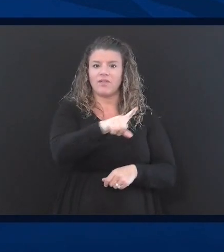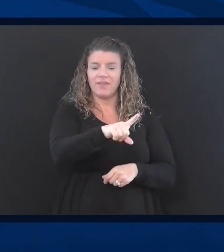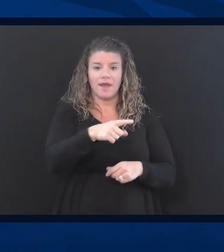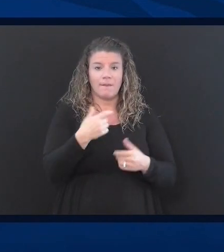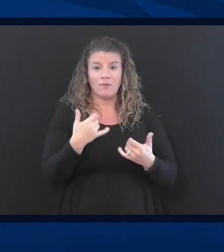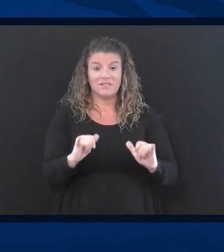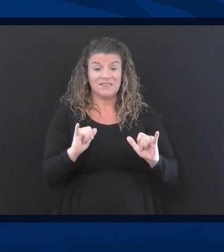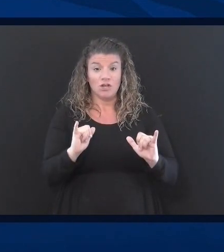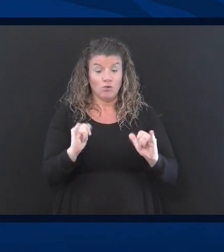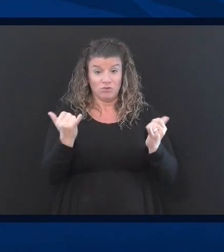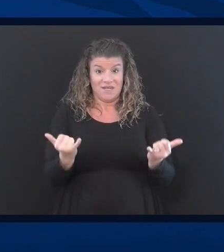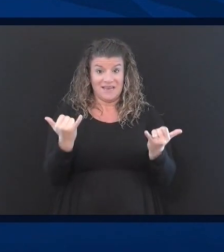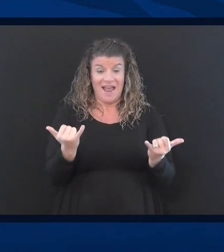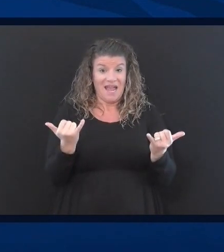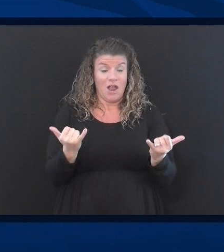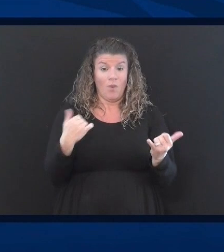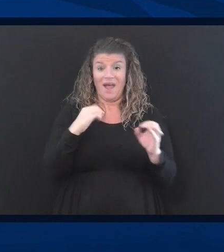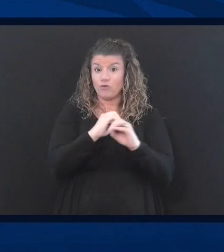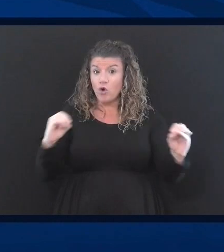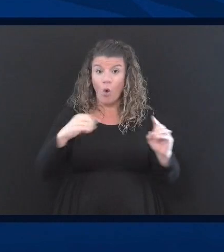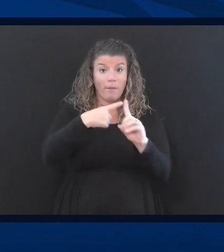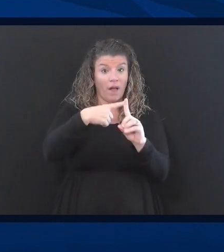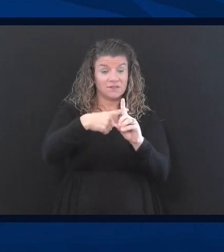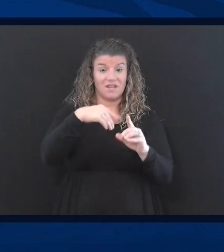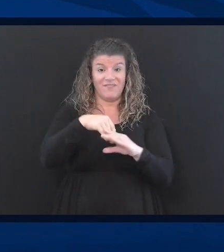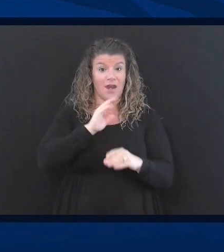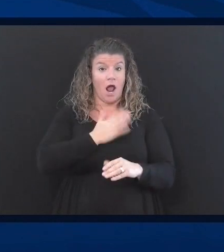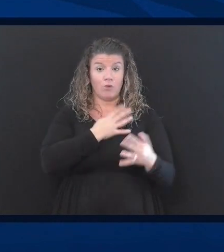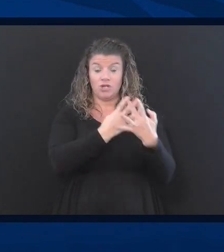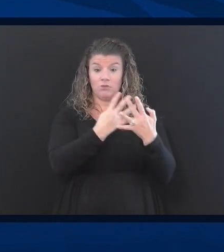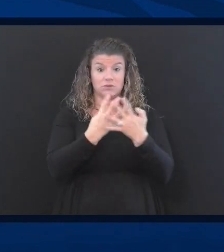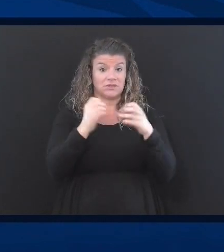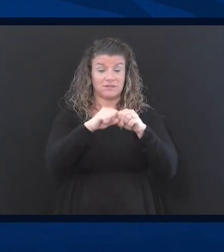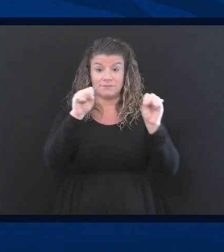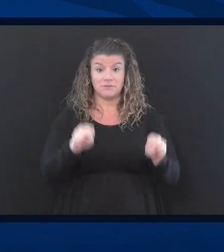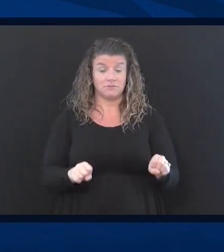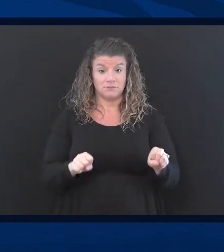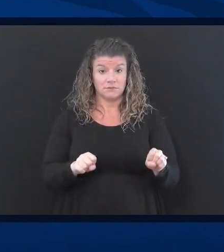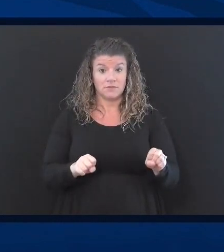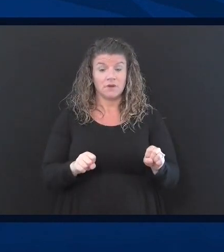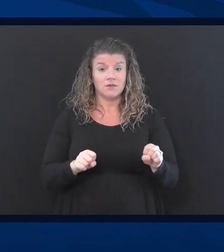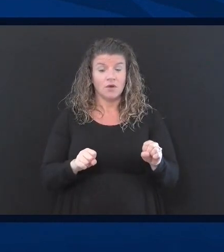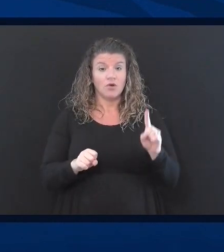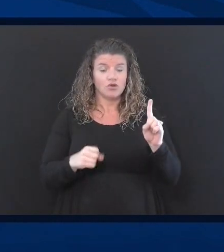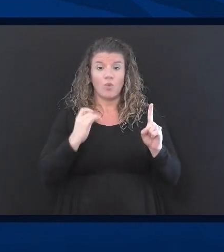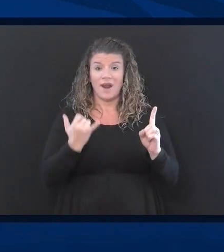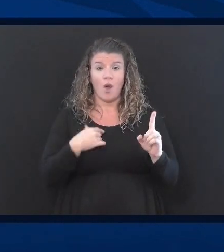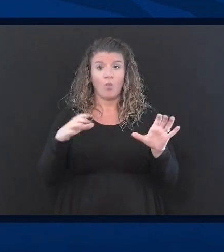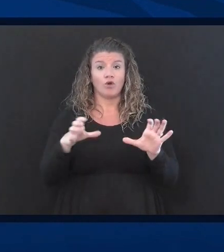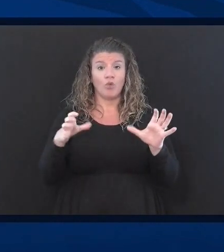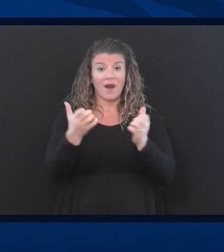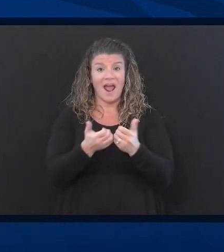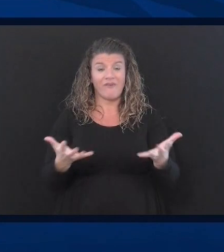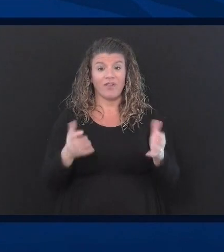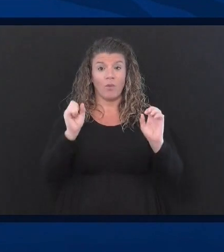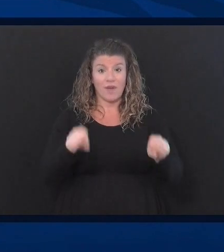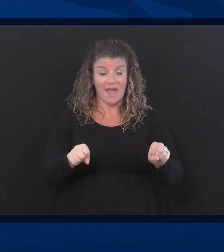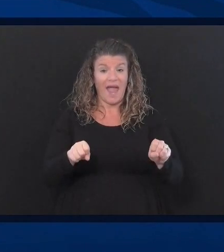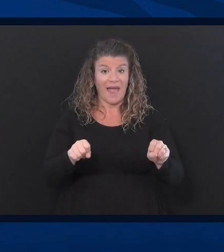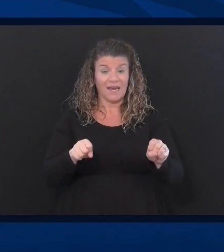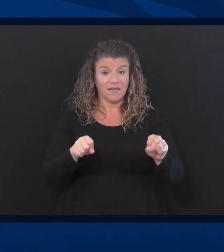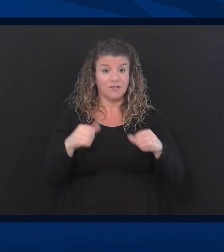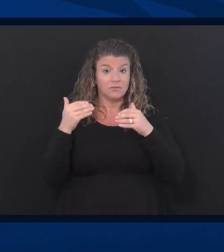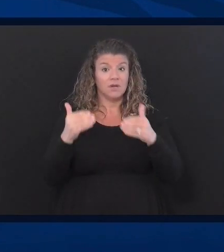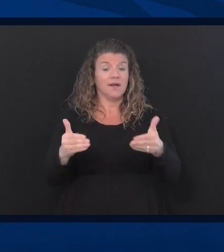do not have a positive within our correctional facilities. And again, they are doing everything they can to ensure that if